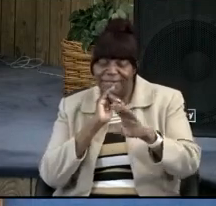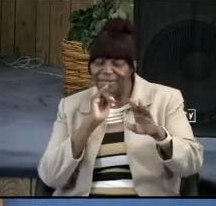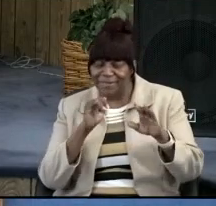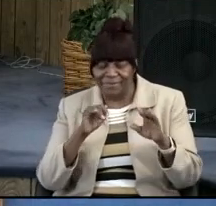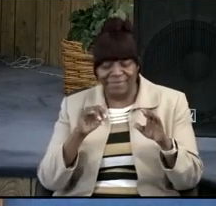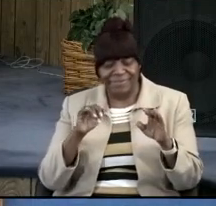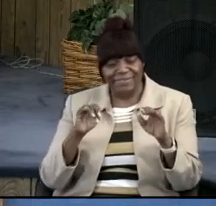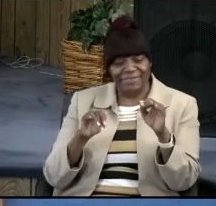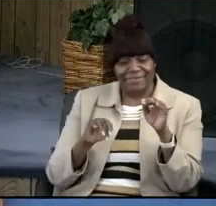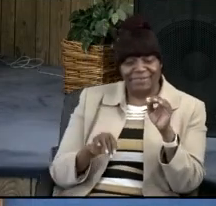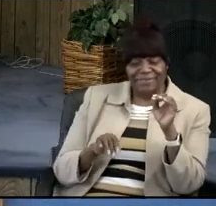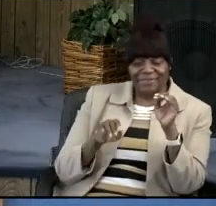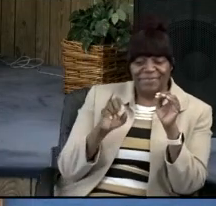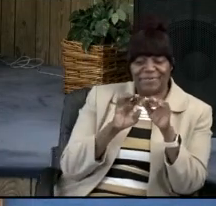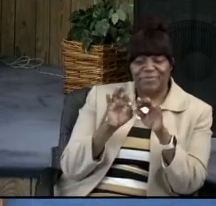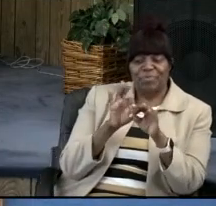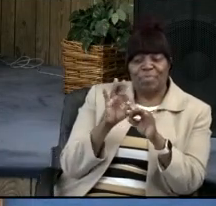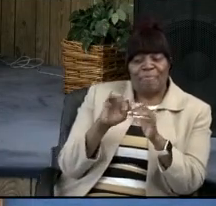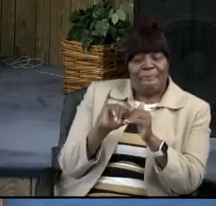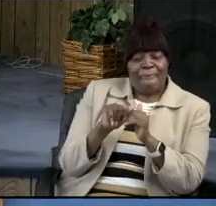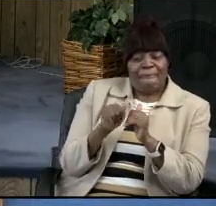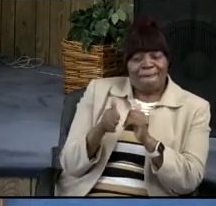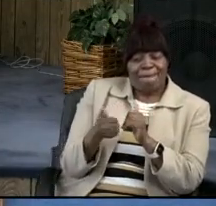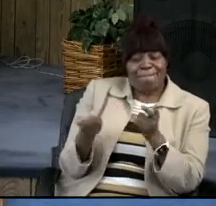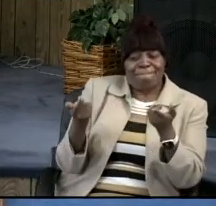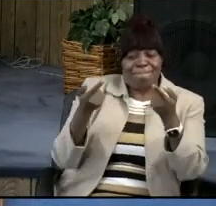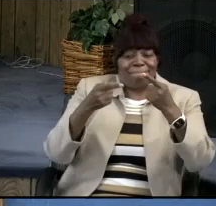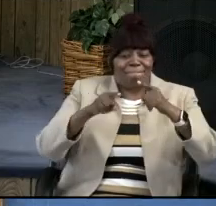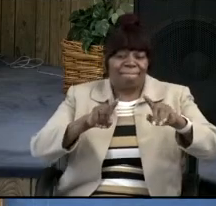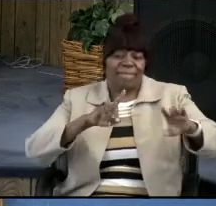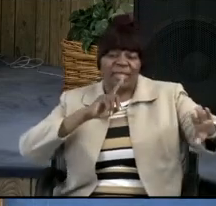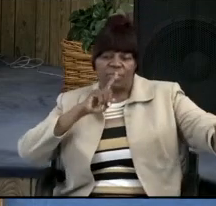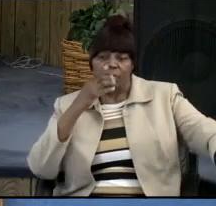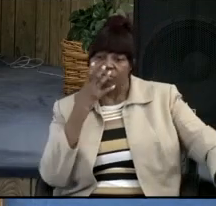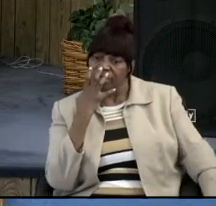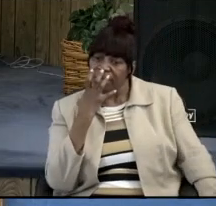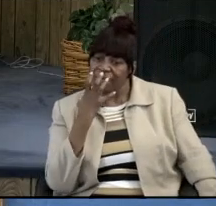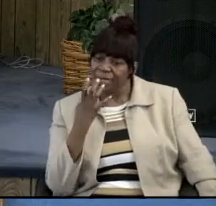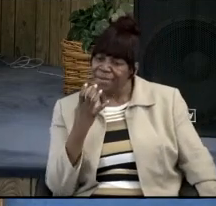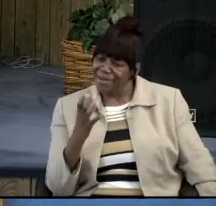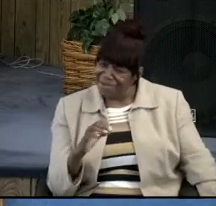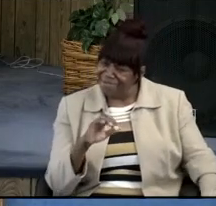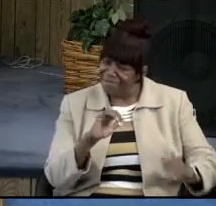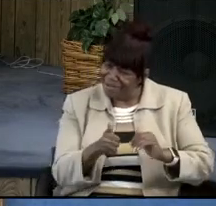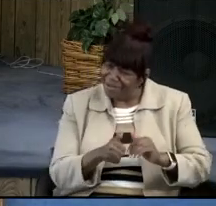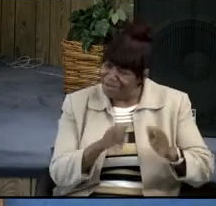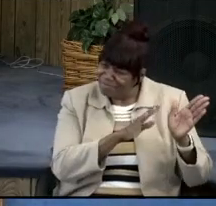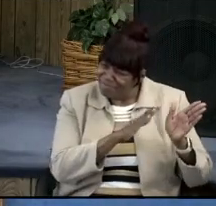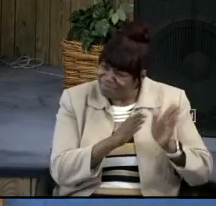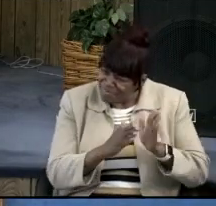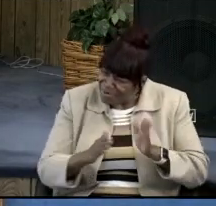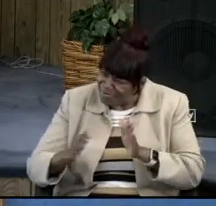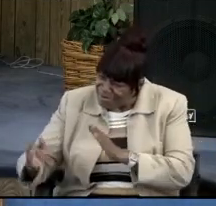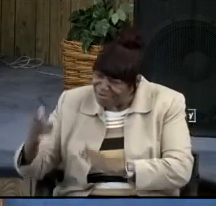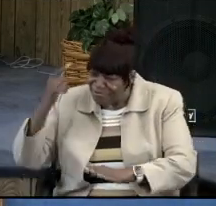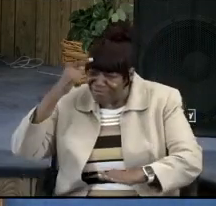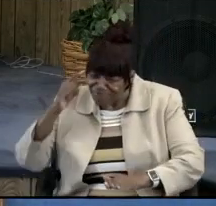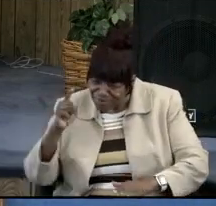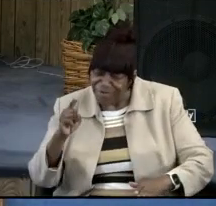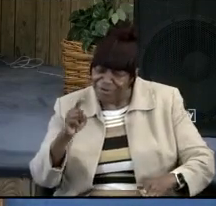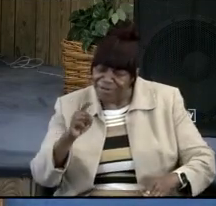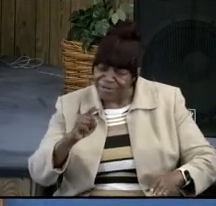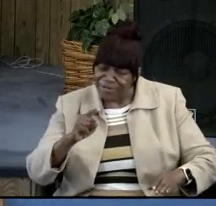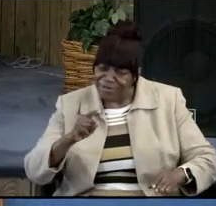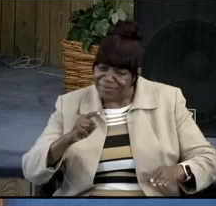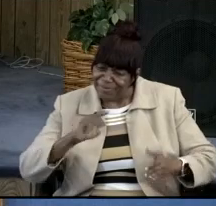spirit. Now, how you going to go through all of that and be mad? All that preparation for glory. I mean, you